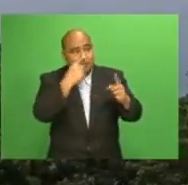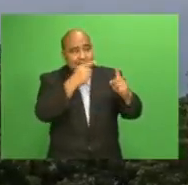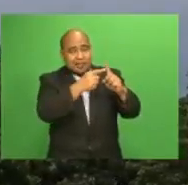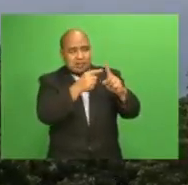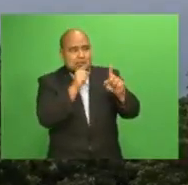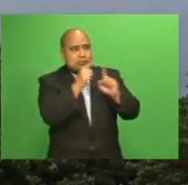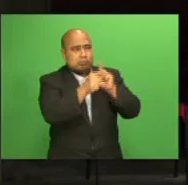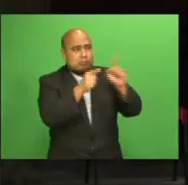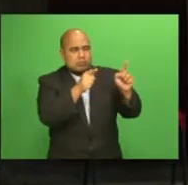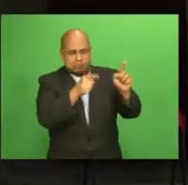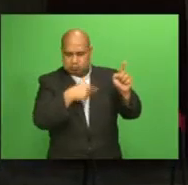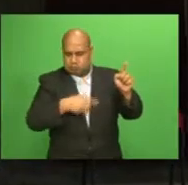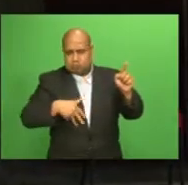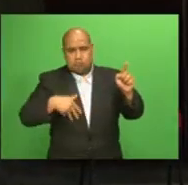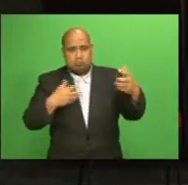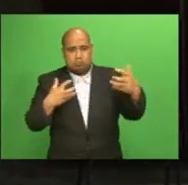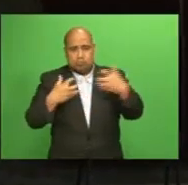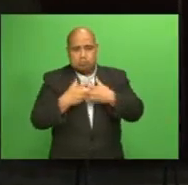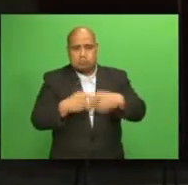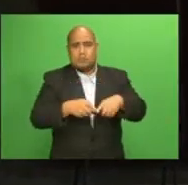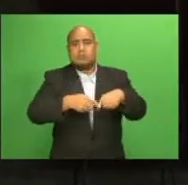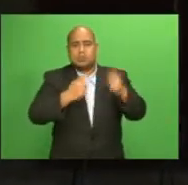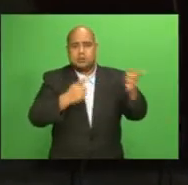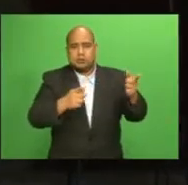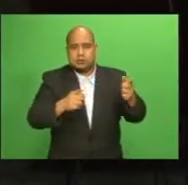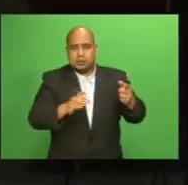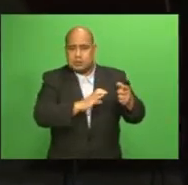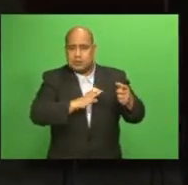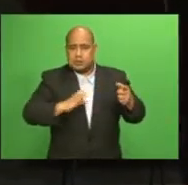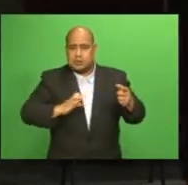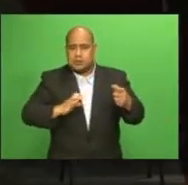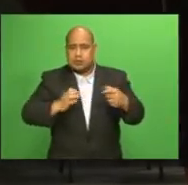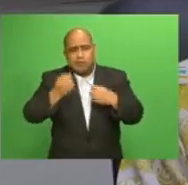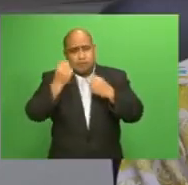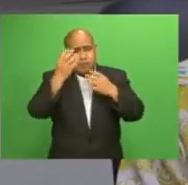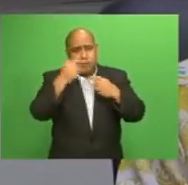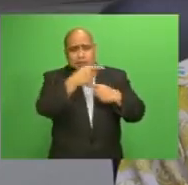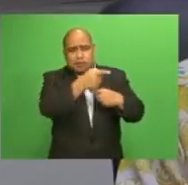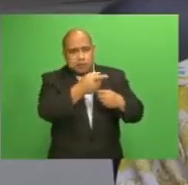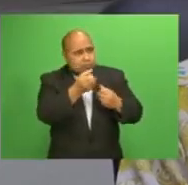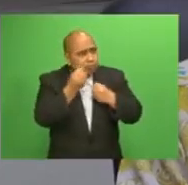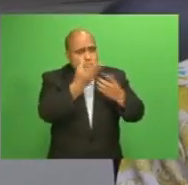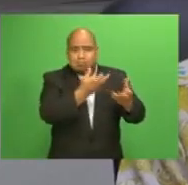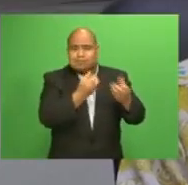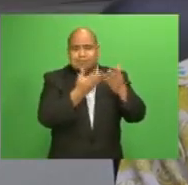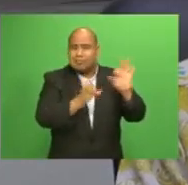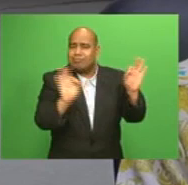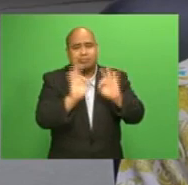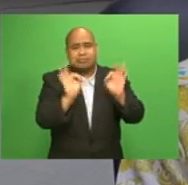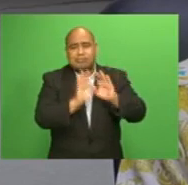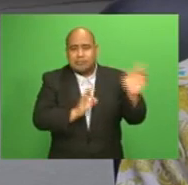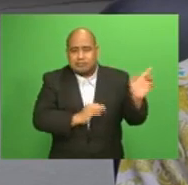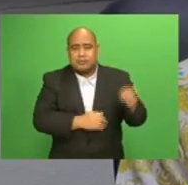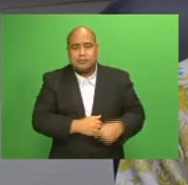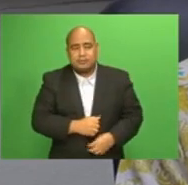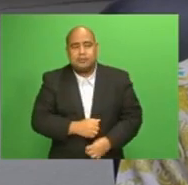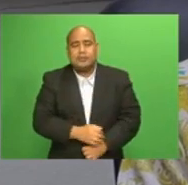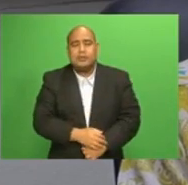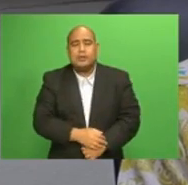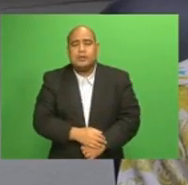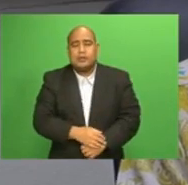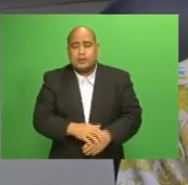the Executive Committee do not have all the information to make such comments. Of course, there will be some members who would be